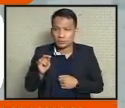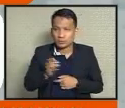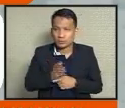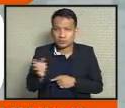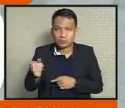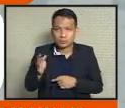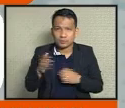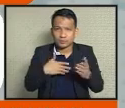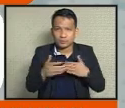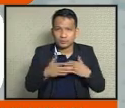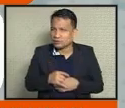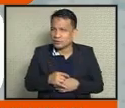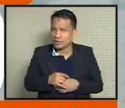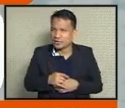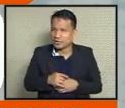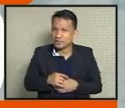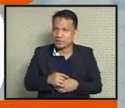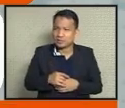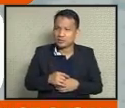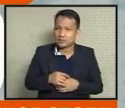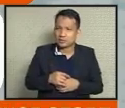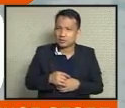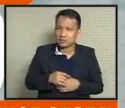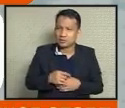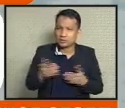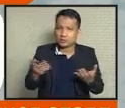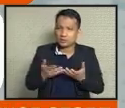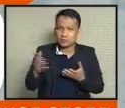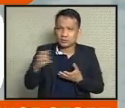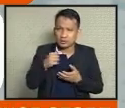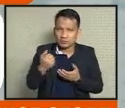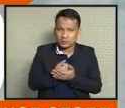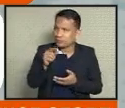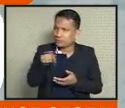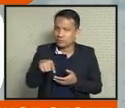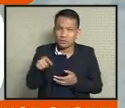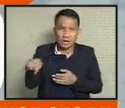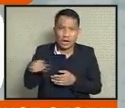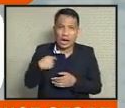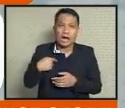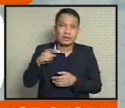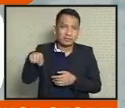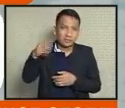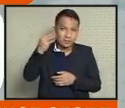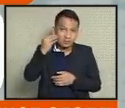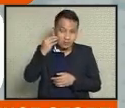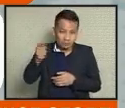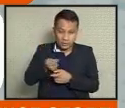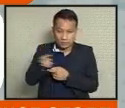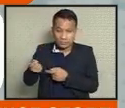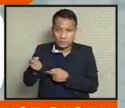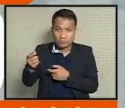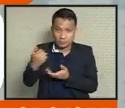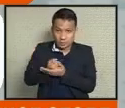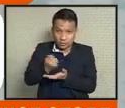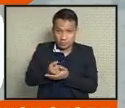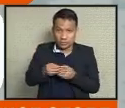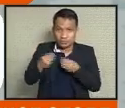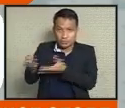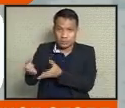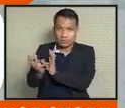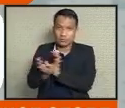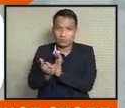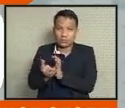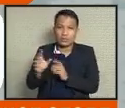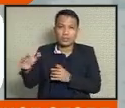care about YouTube. All of my followers, they know so, it. So, sir, if you're not making money or you're giving back to the community your earnings